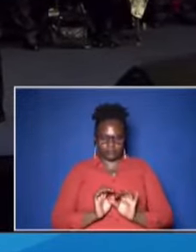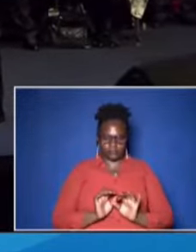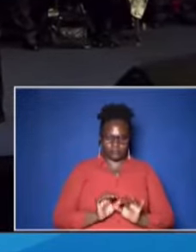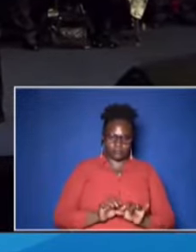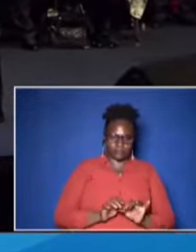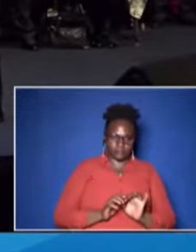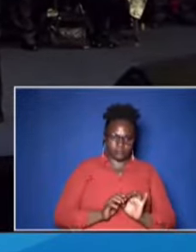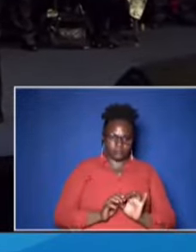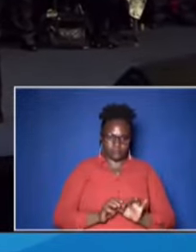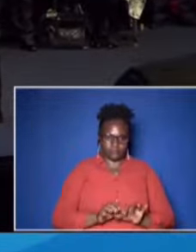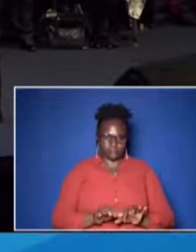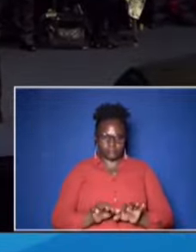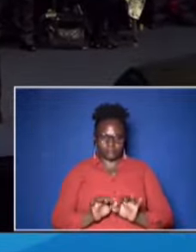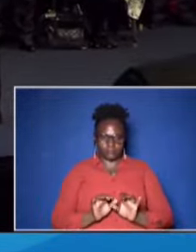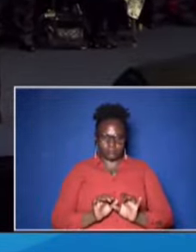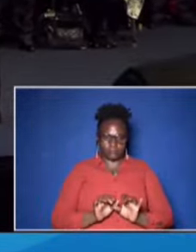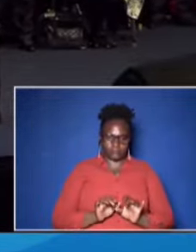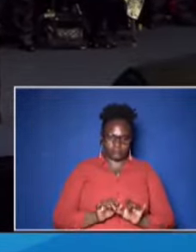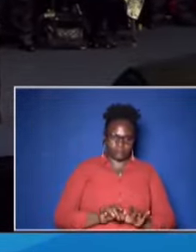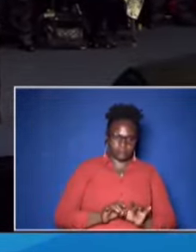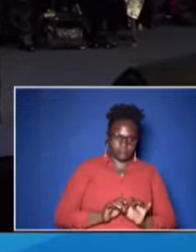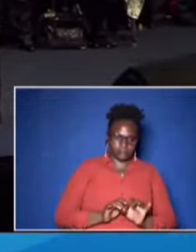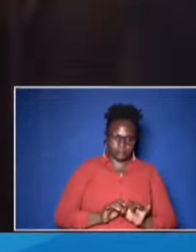there come on